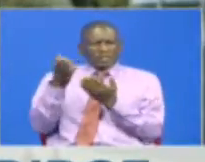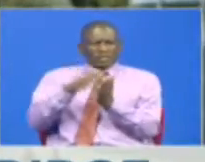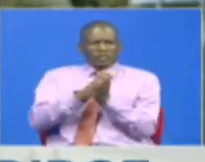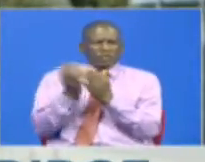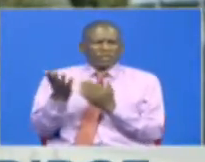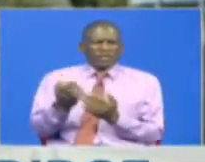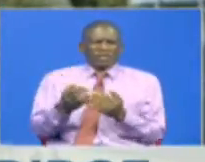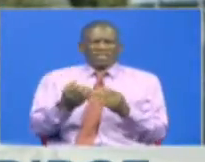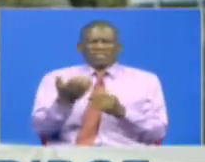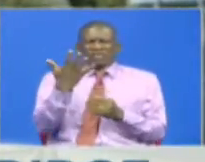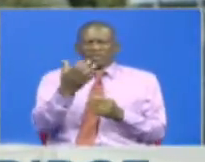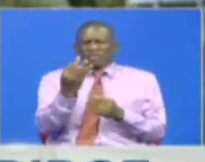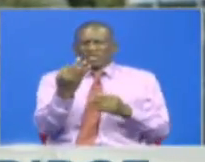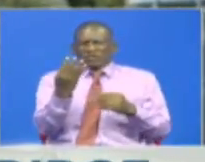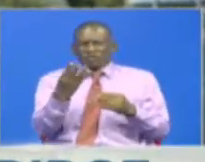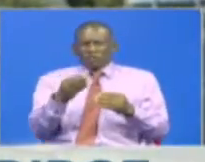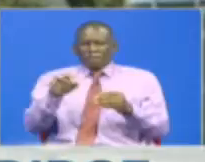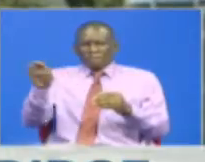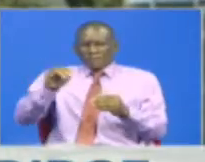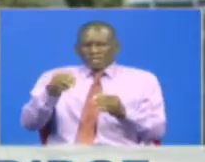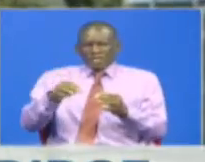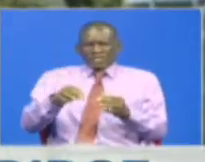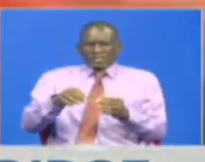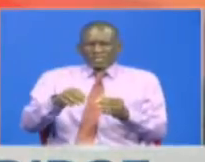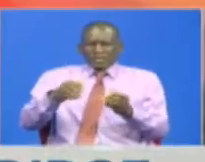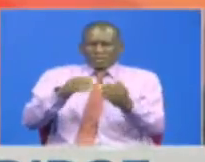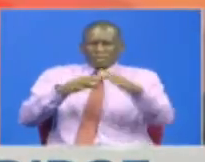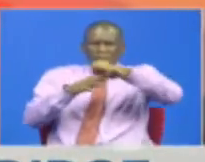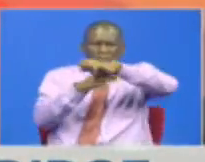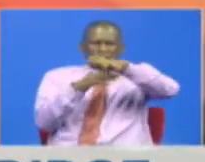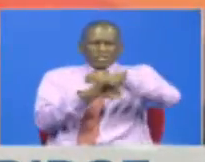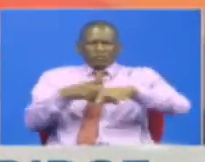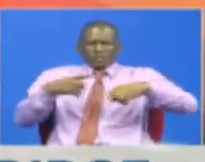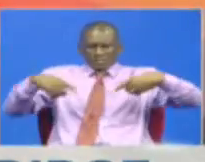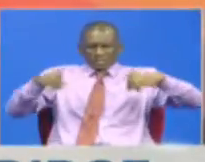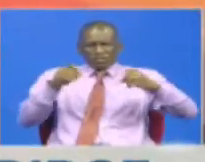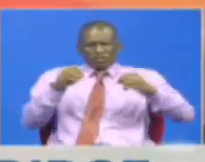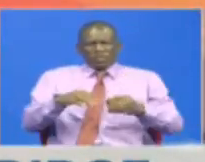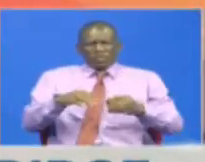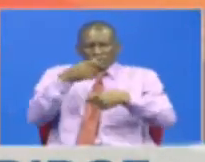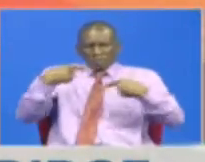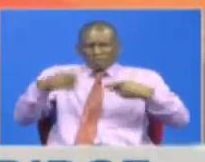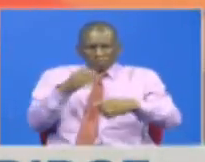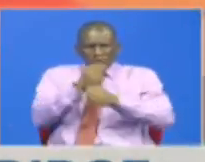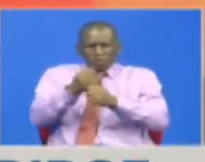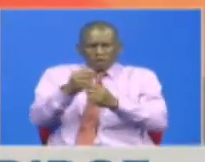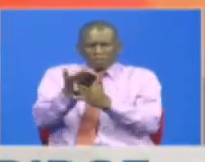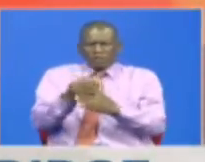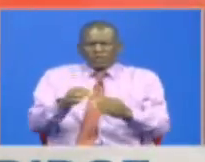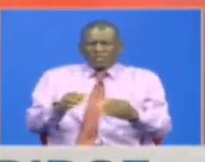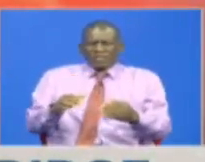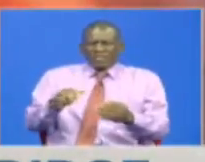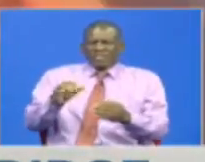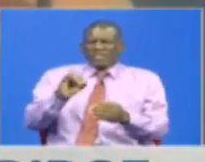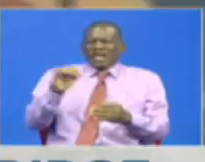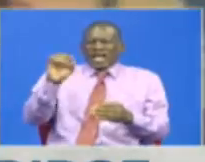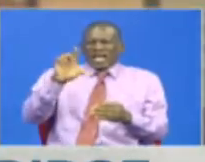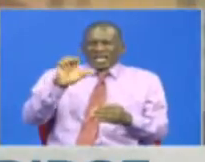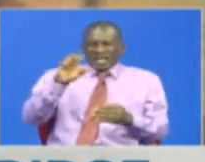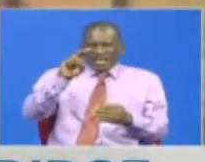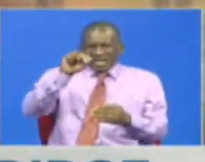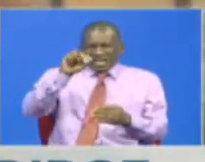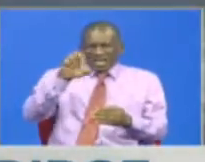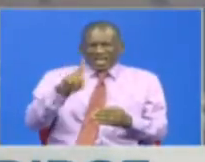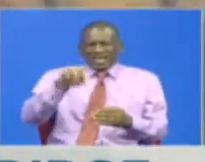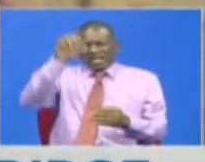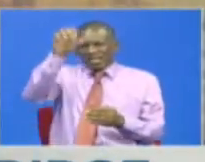The 534-meter-long suspension bridge will be a breakthrough for residents operating between the island and the south coast. The construction will